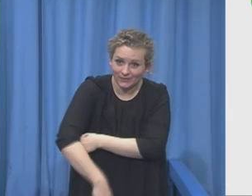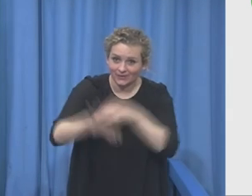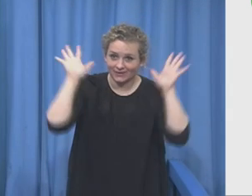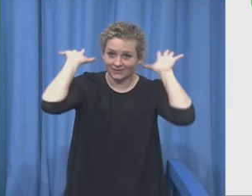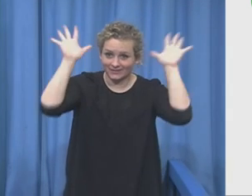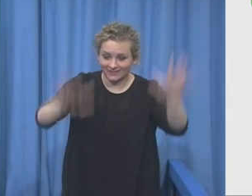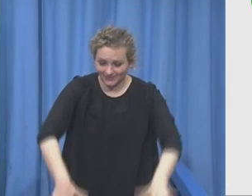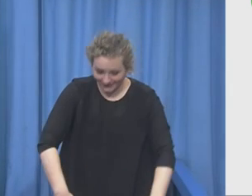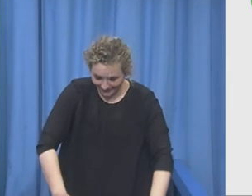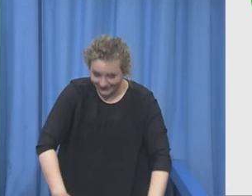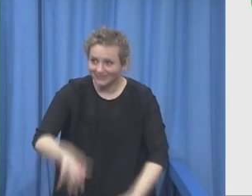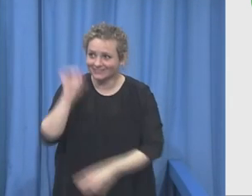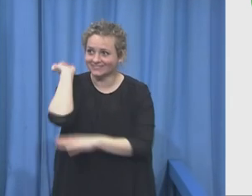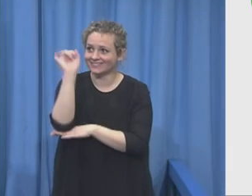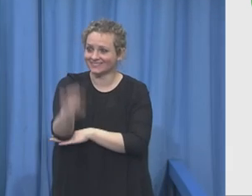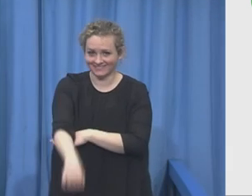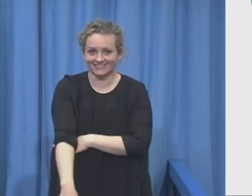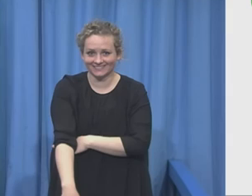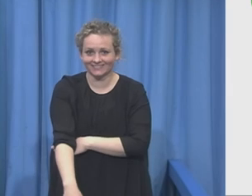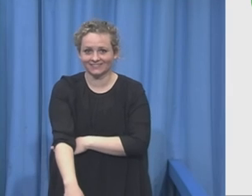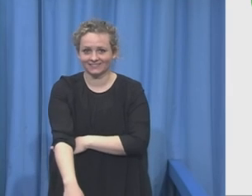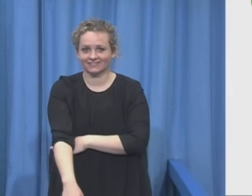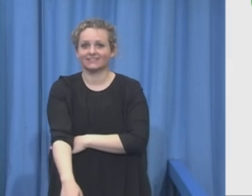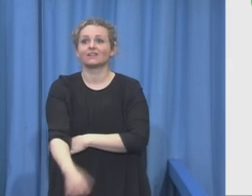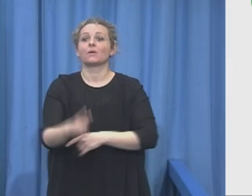Sorry for those who knocked the table.